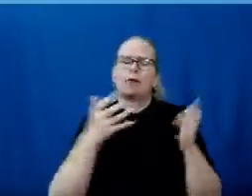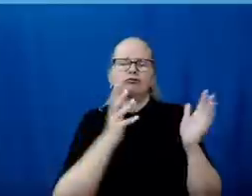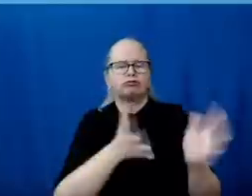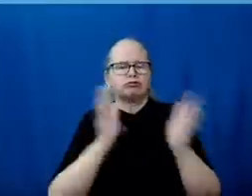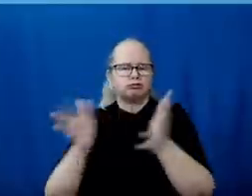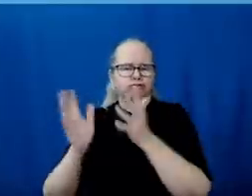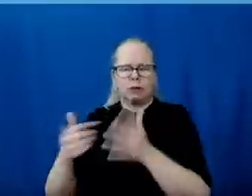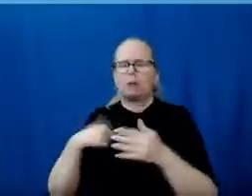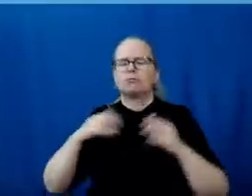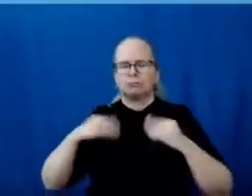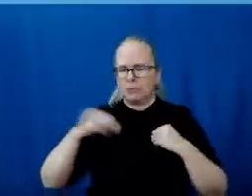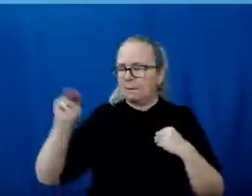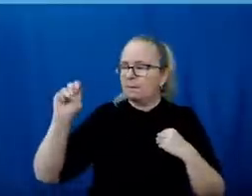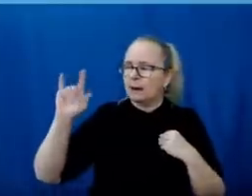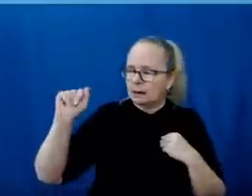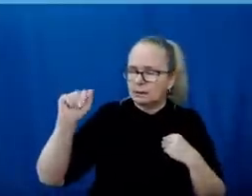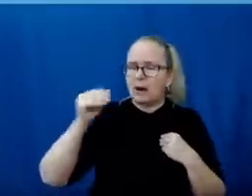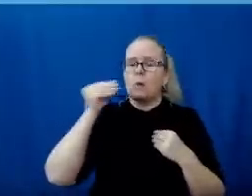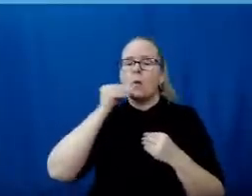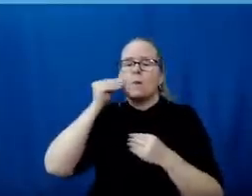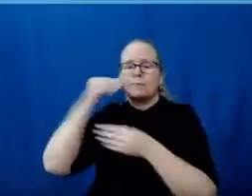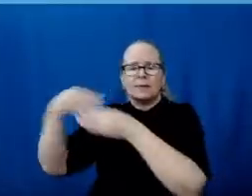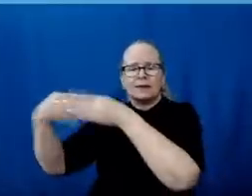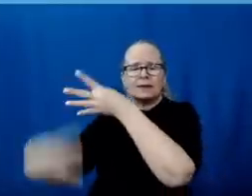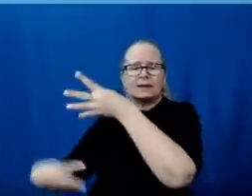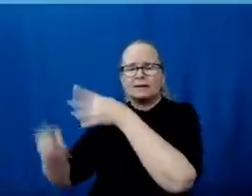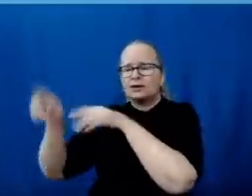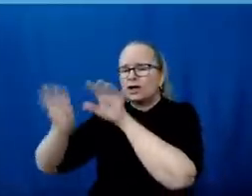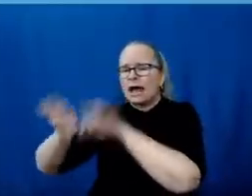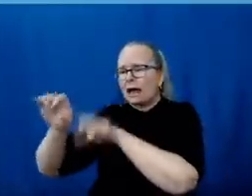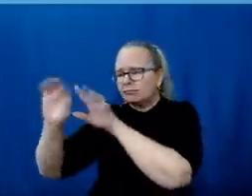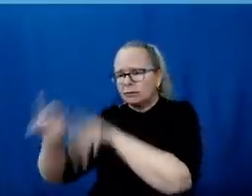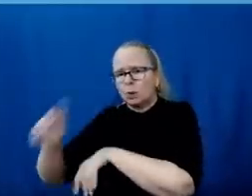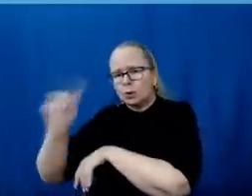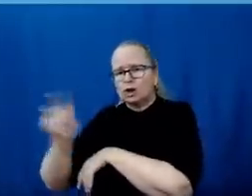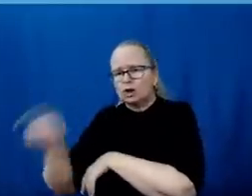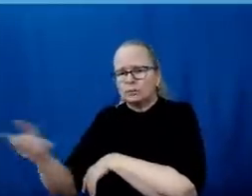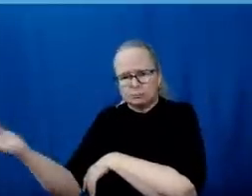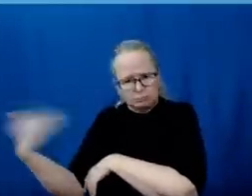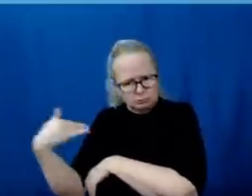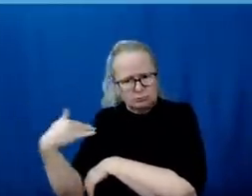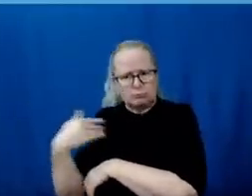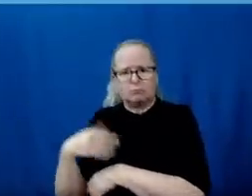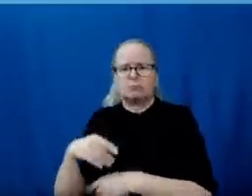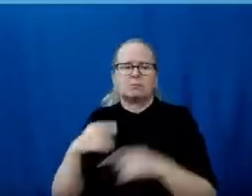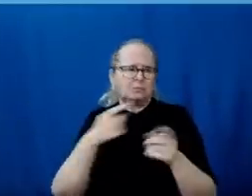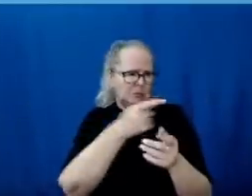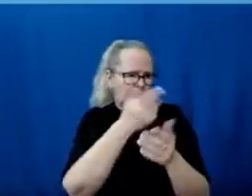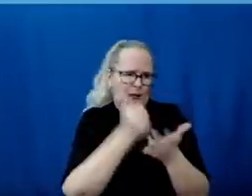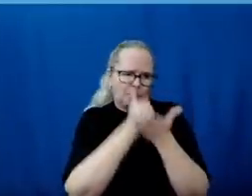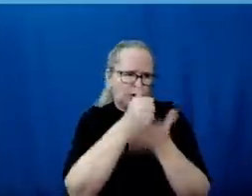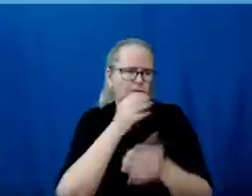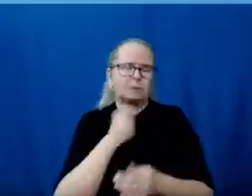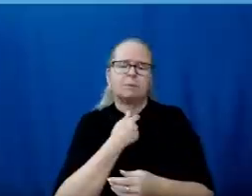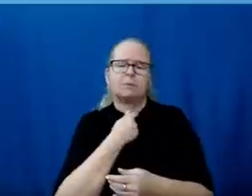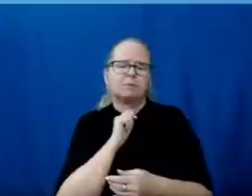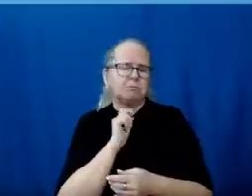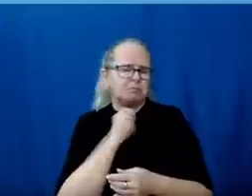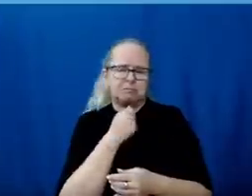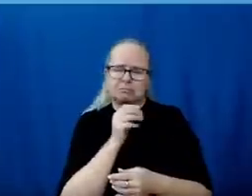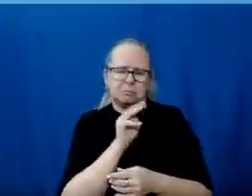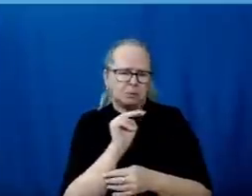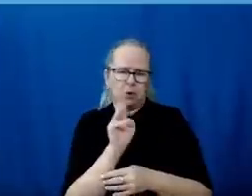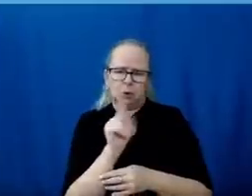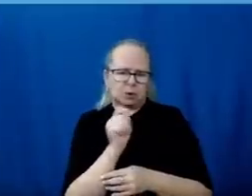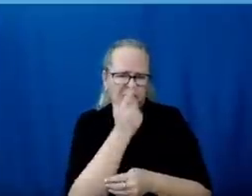as many questions as we can from the media and folks at home. So feel free, panelists, just to unmute or mute yourself as